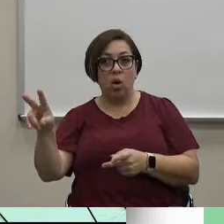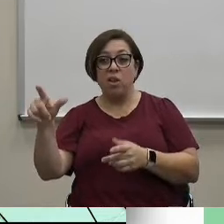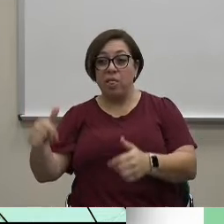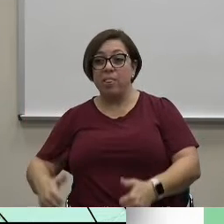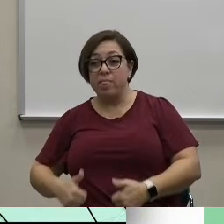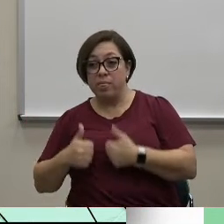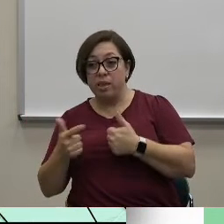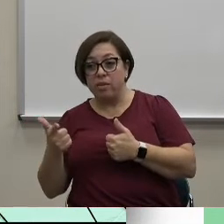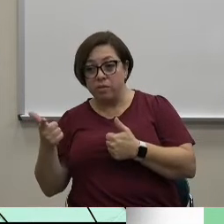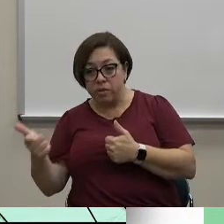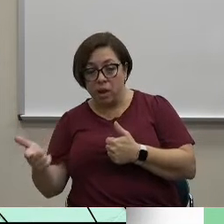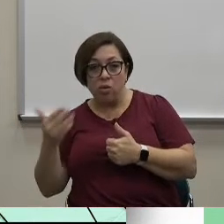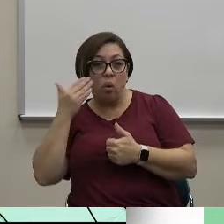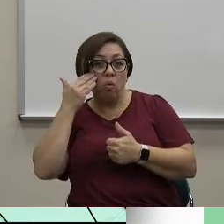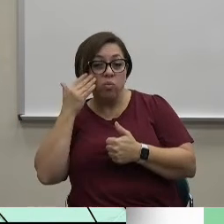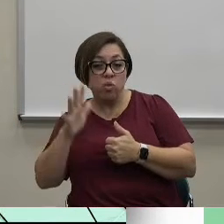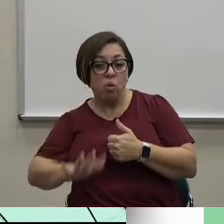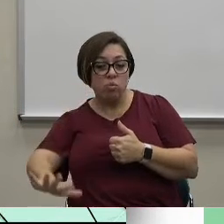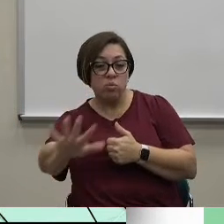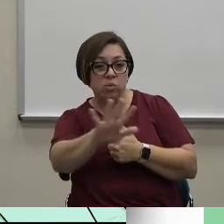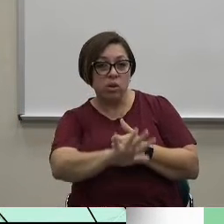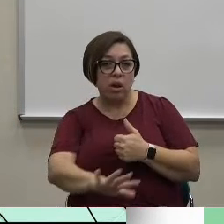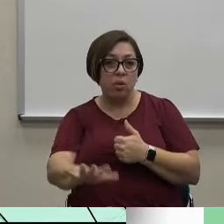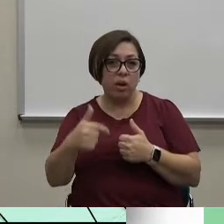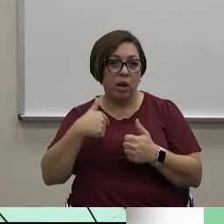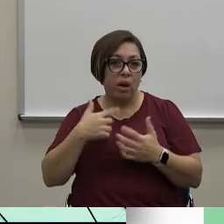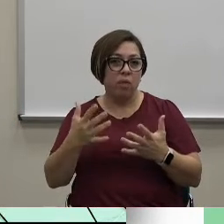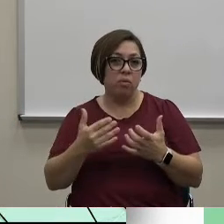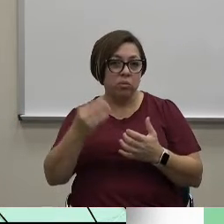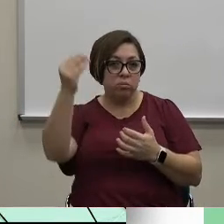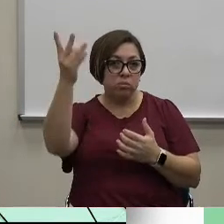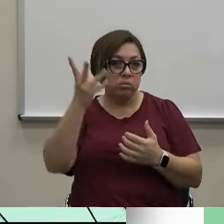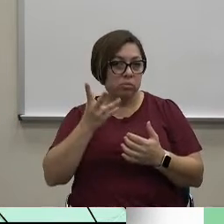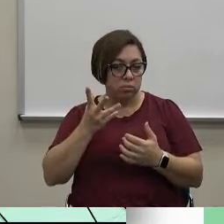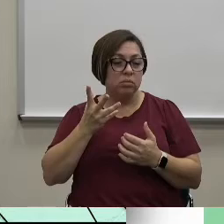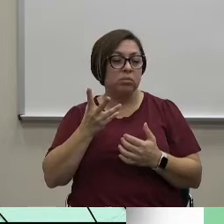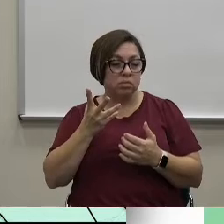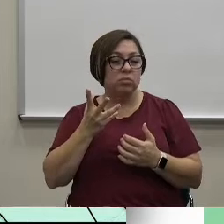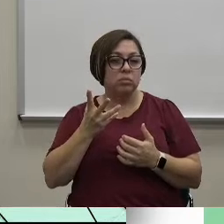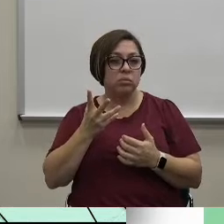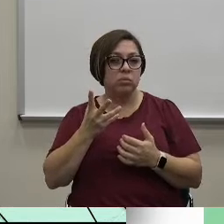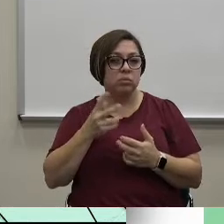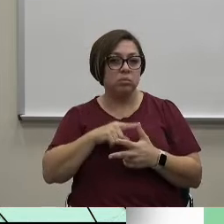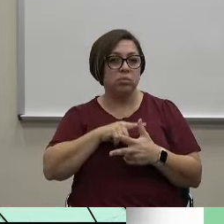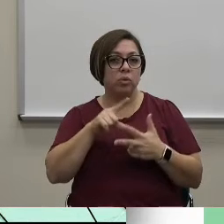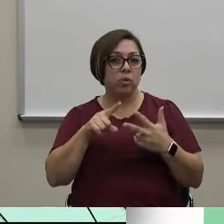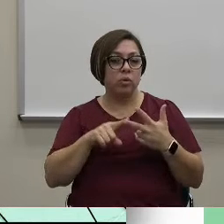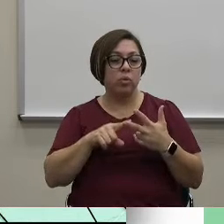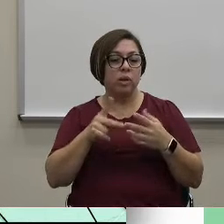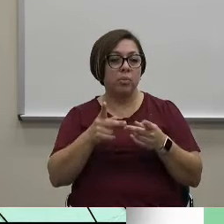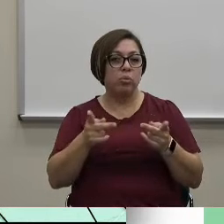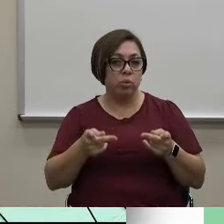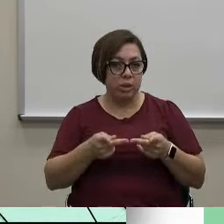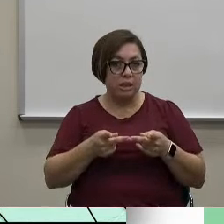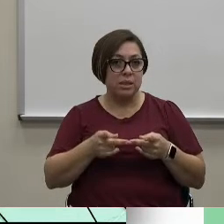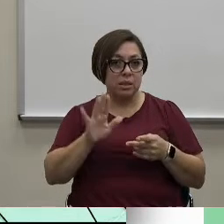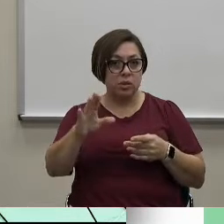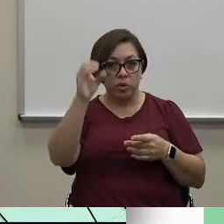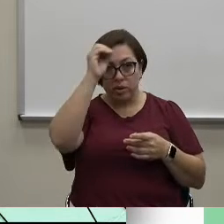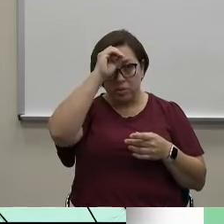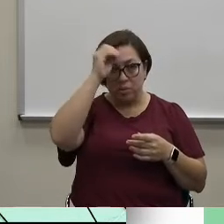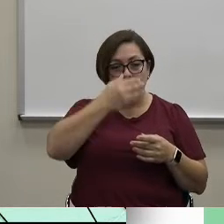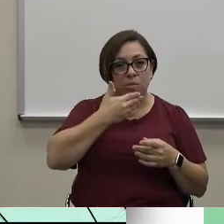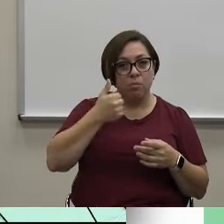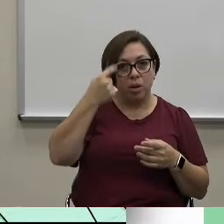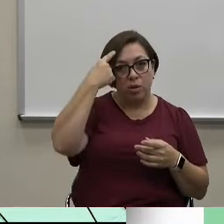committee would be interested in your thoughts on whether those particular precincts, one or all 3 of them, in your opinion, are a better fit with